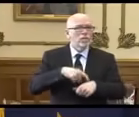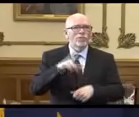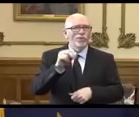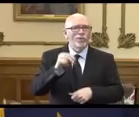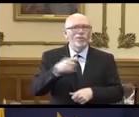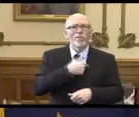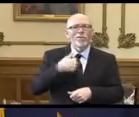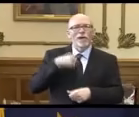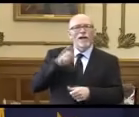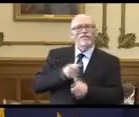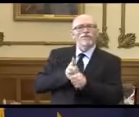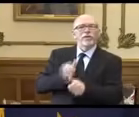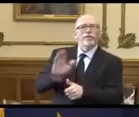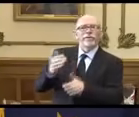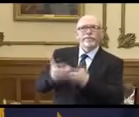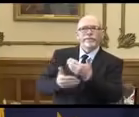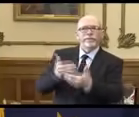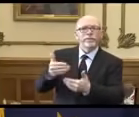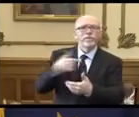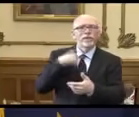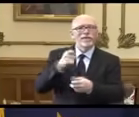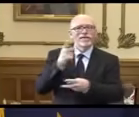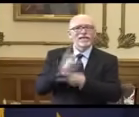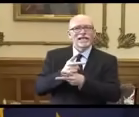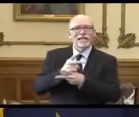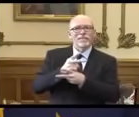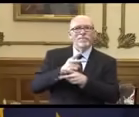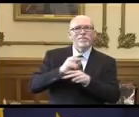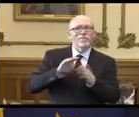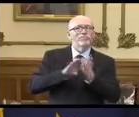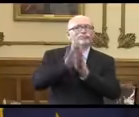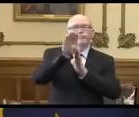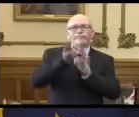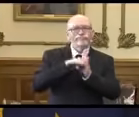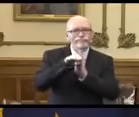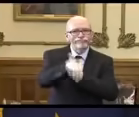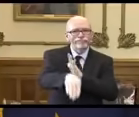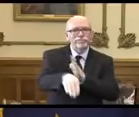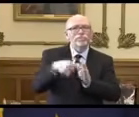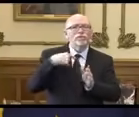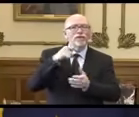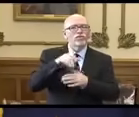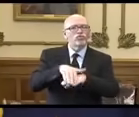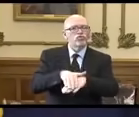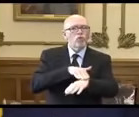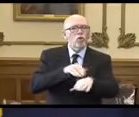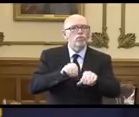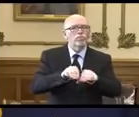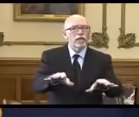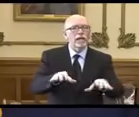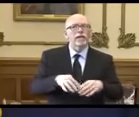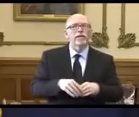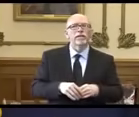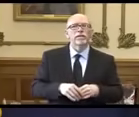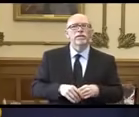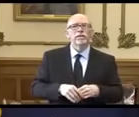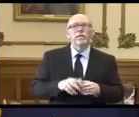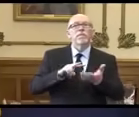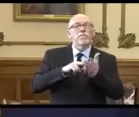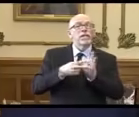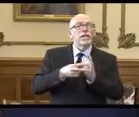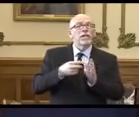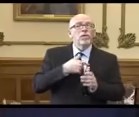how we manage, how we keep that curve flat, how we slow that spread. And that requires, by the way, when we do